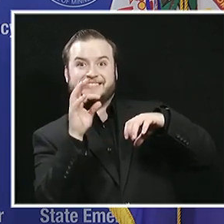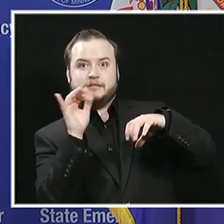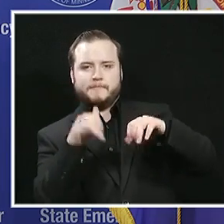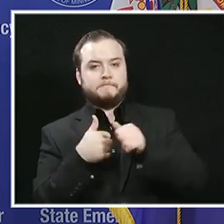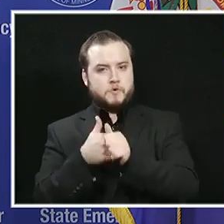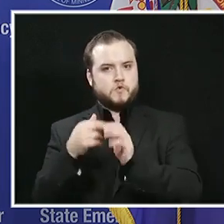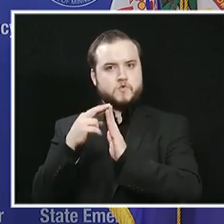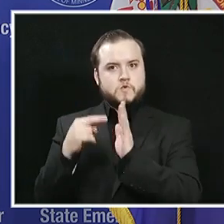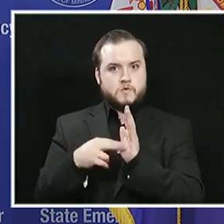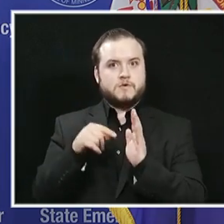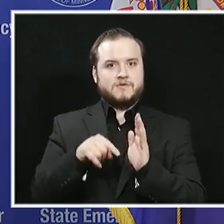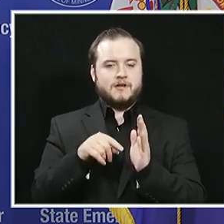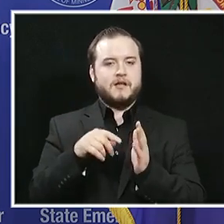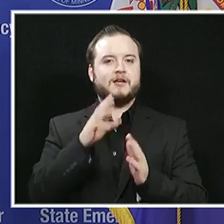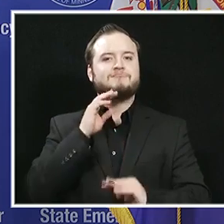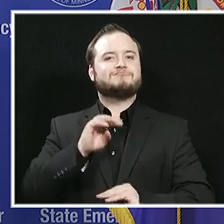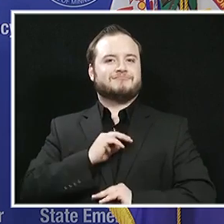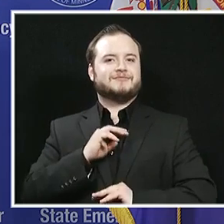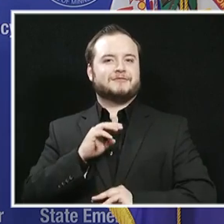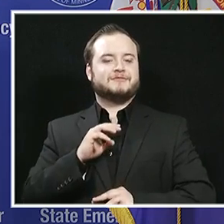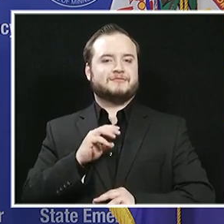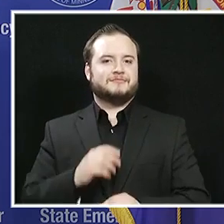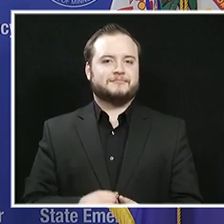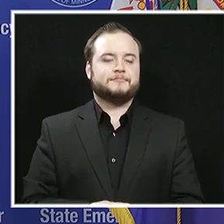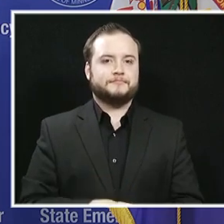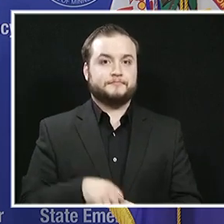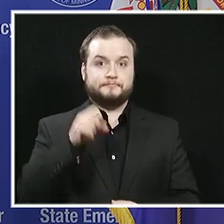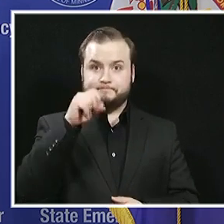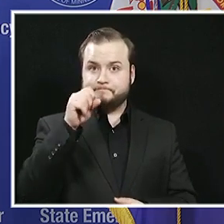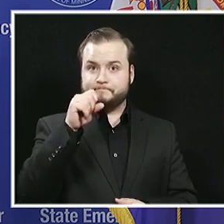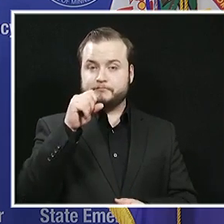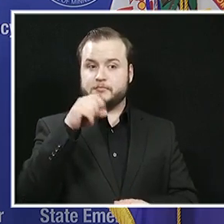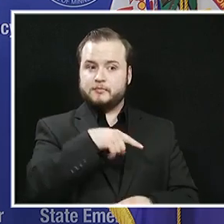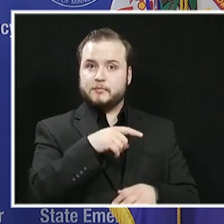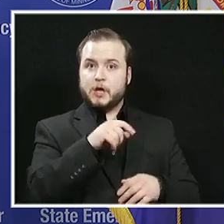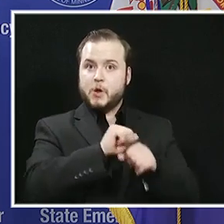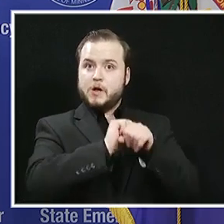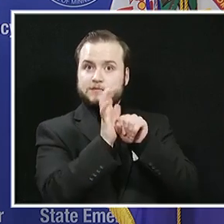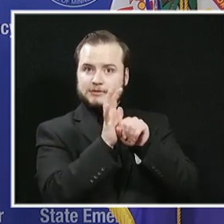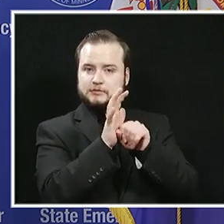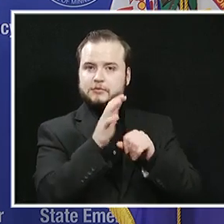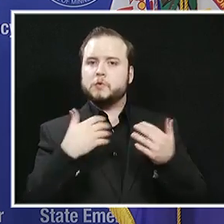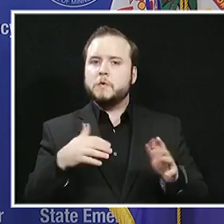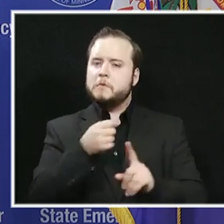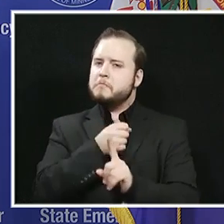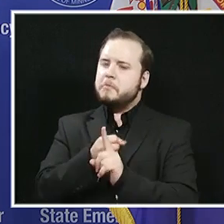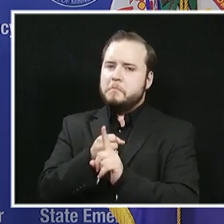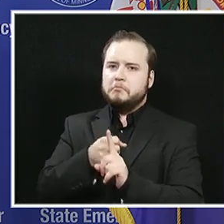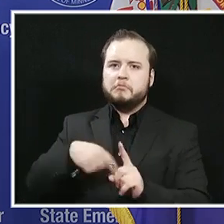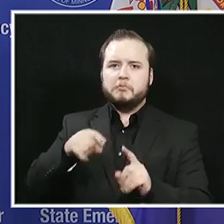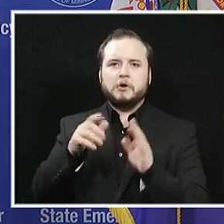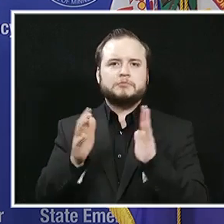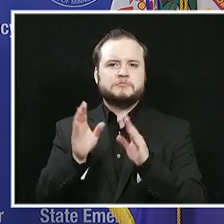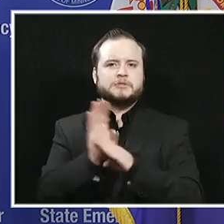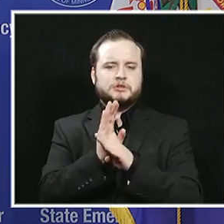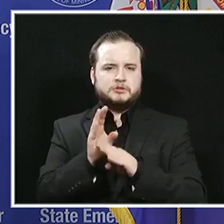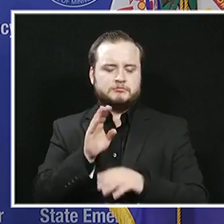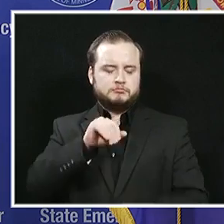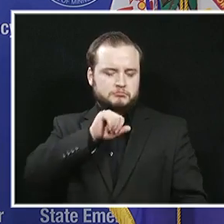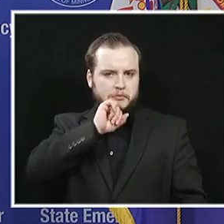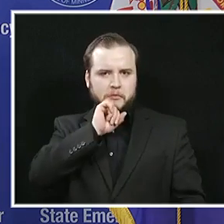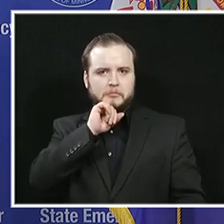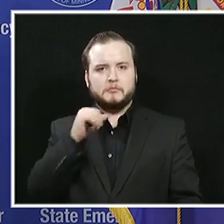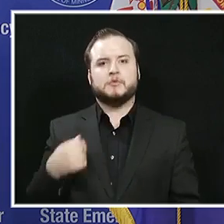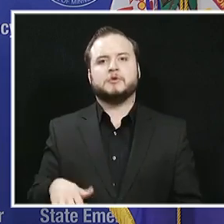hard by COVID-19, just like all Minnesotans and all industries have as well. And at the association, we've worked with the governor